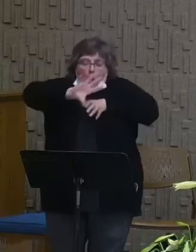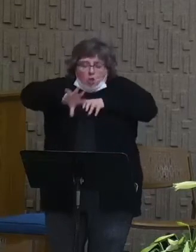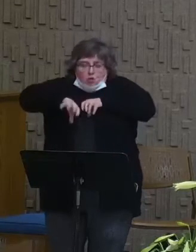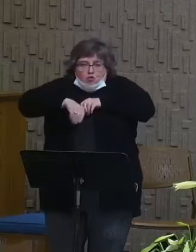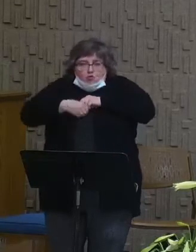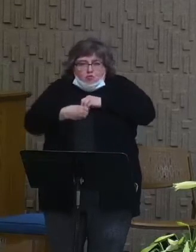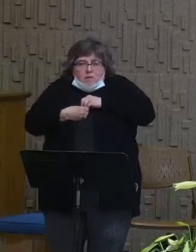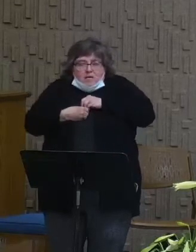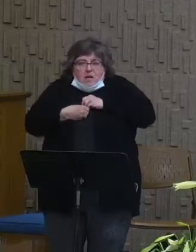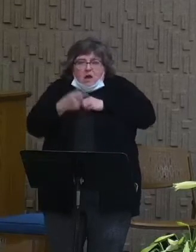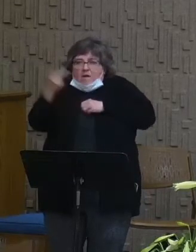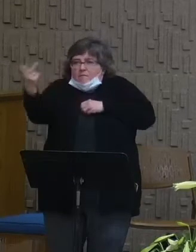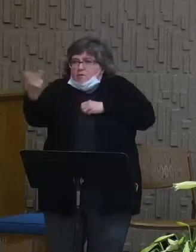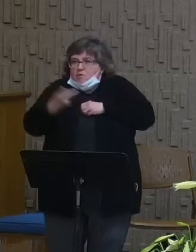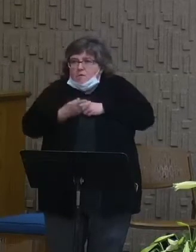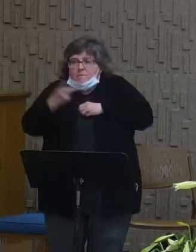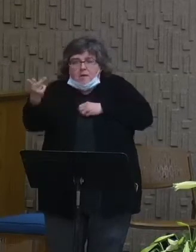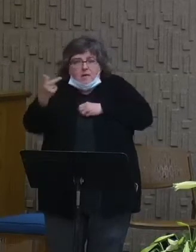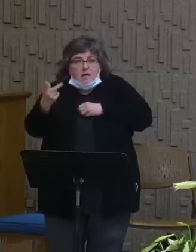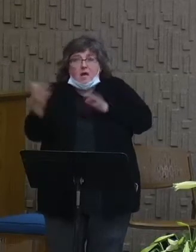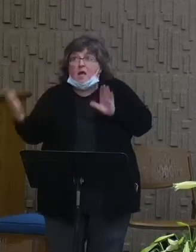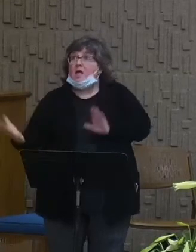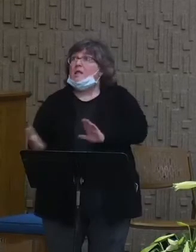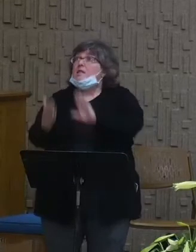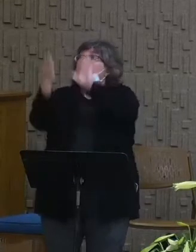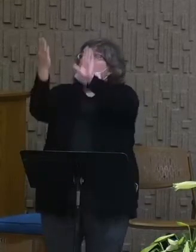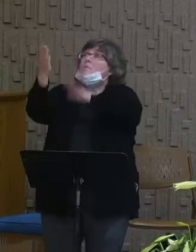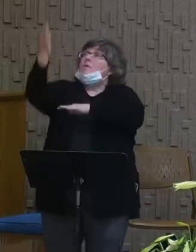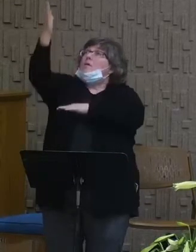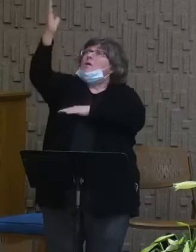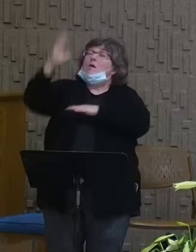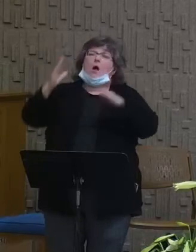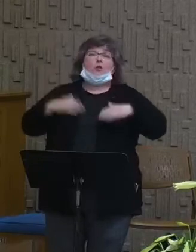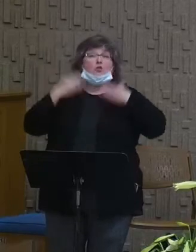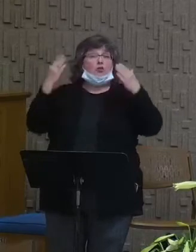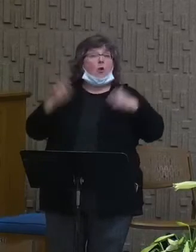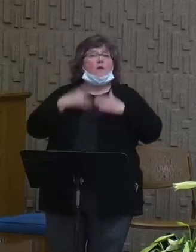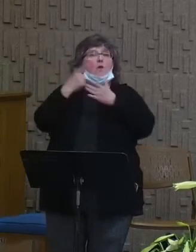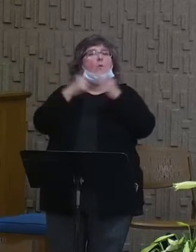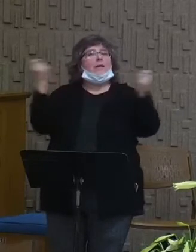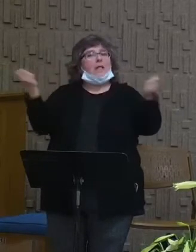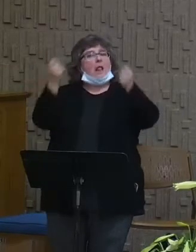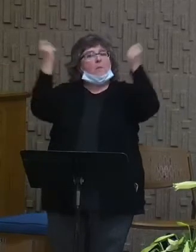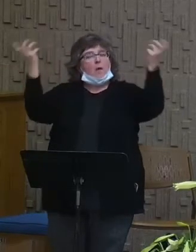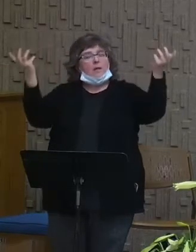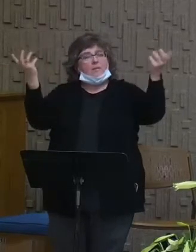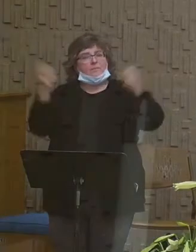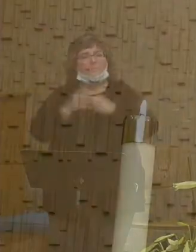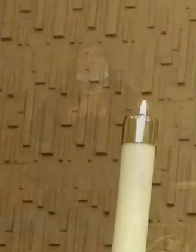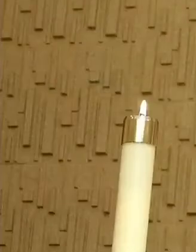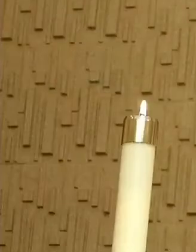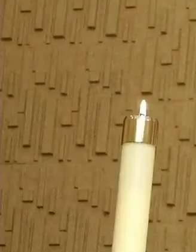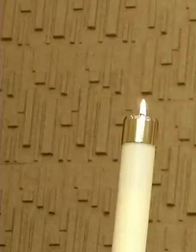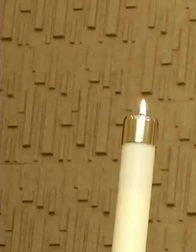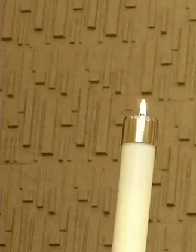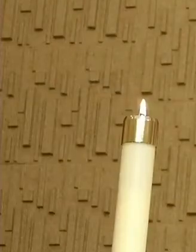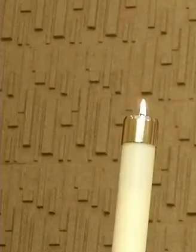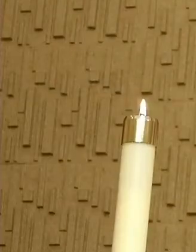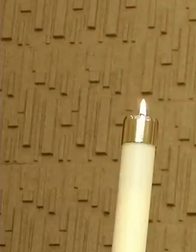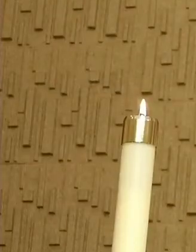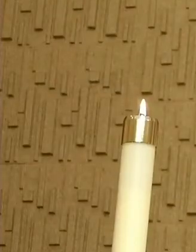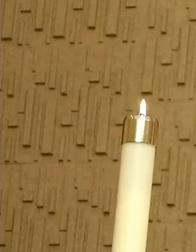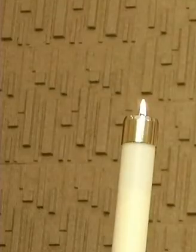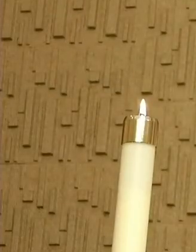all-consuming of you and me in the presence of the joy of what we celebrate. When we come to the